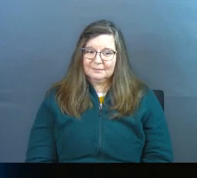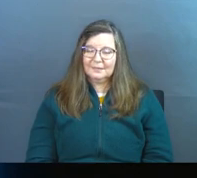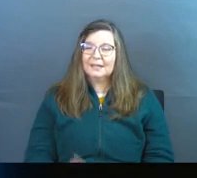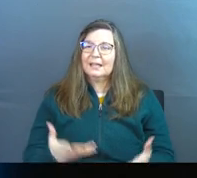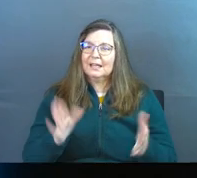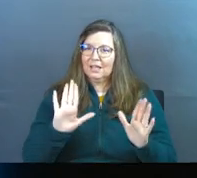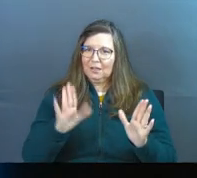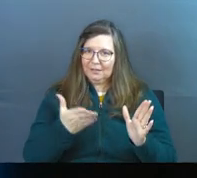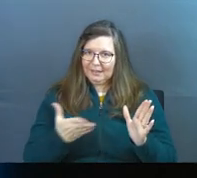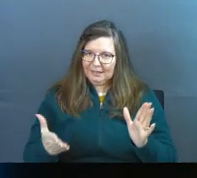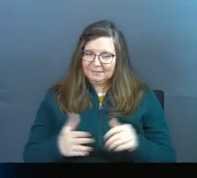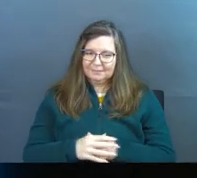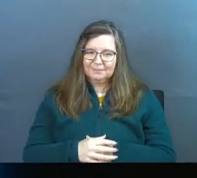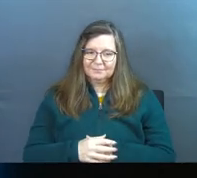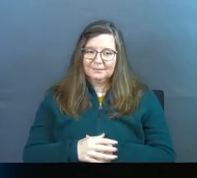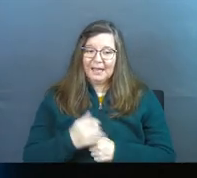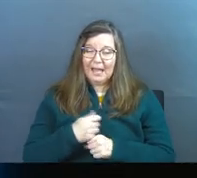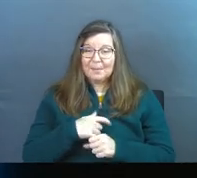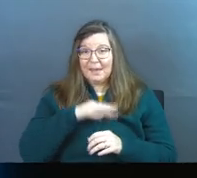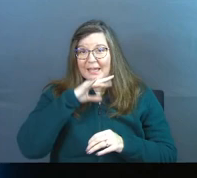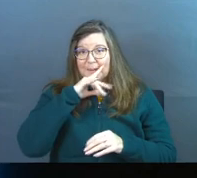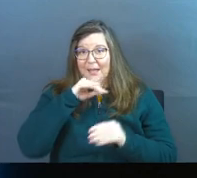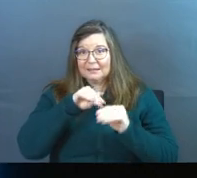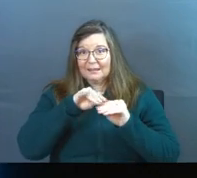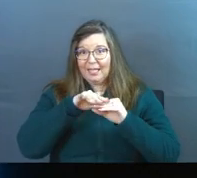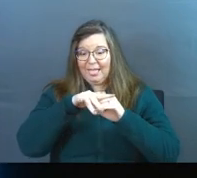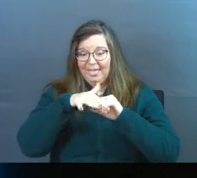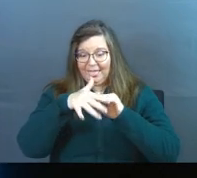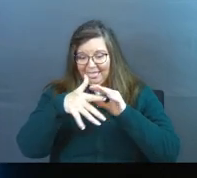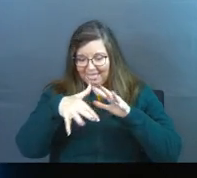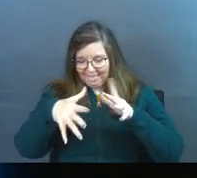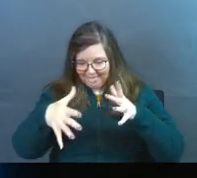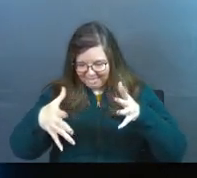Here's the thing. I'm making a mess.